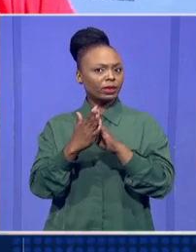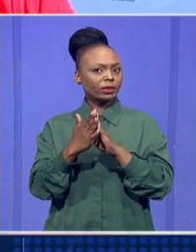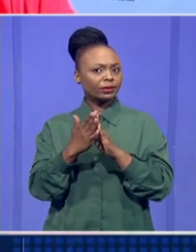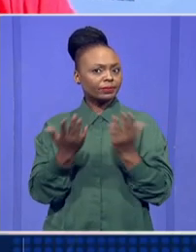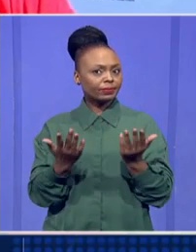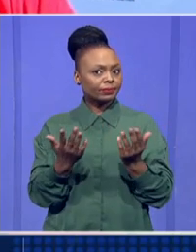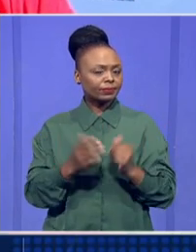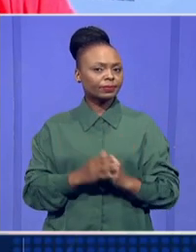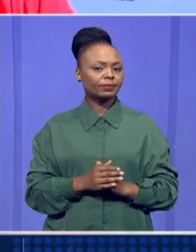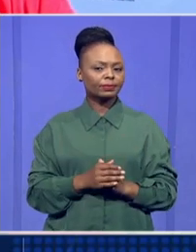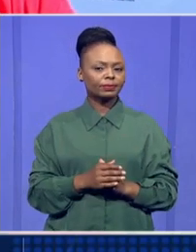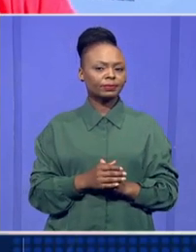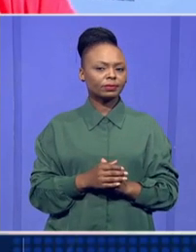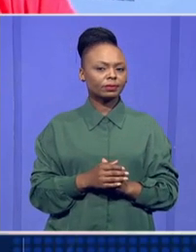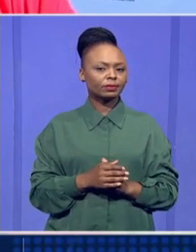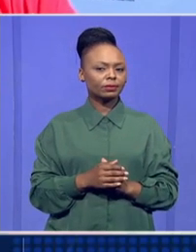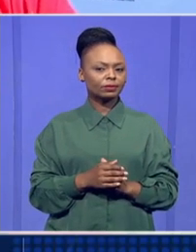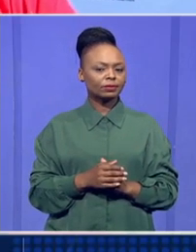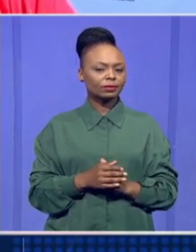here in Gauteng,